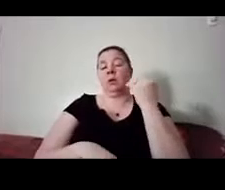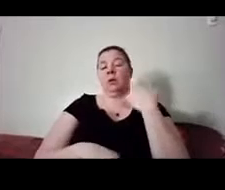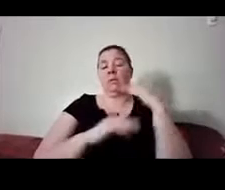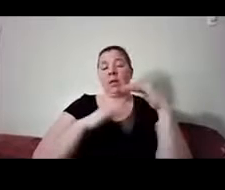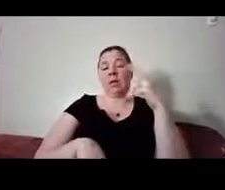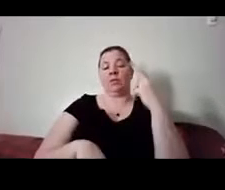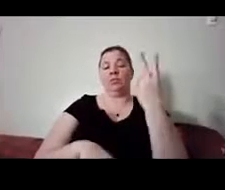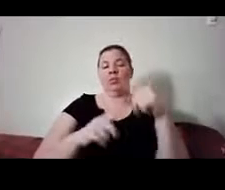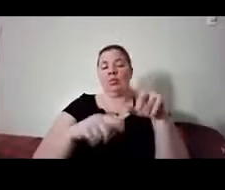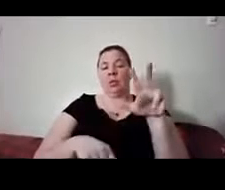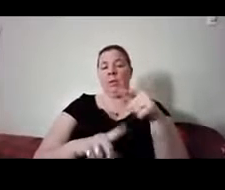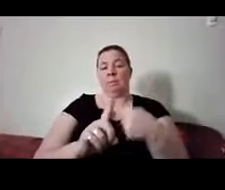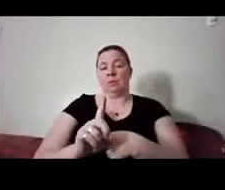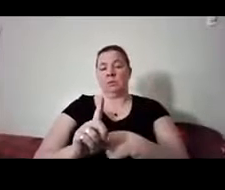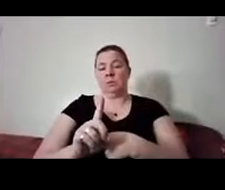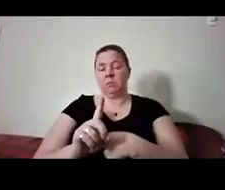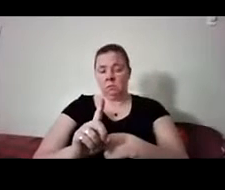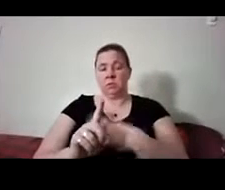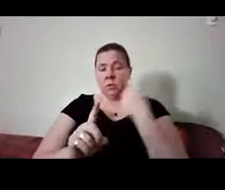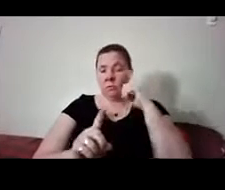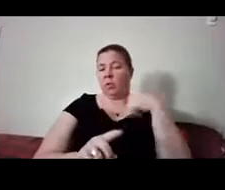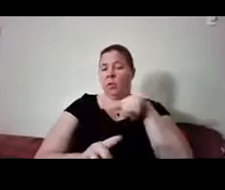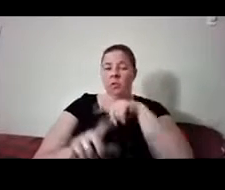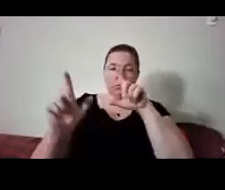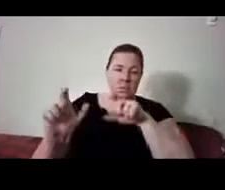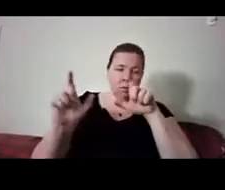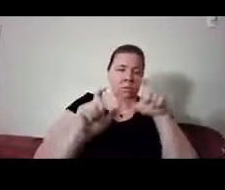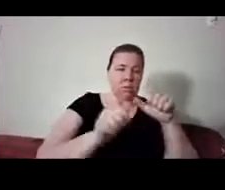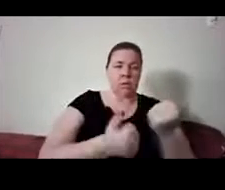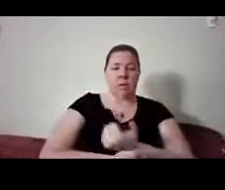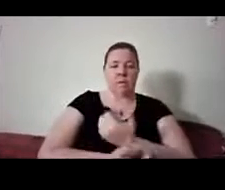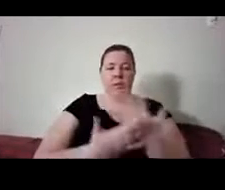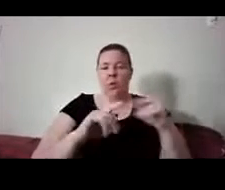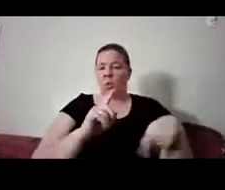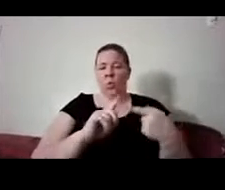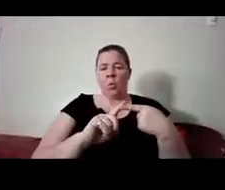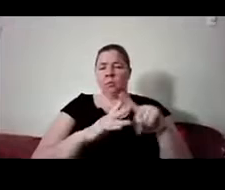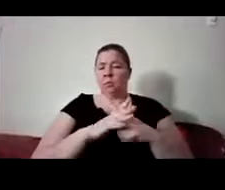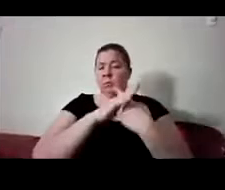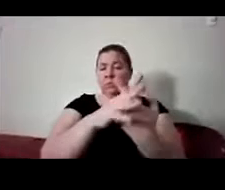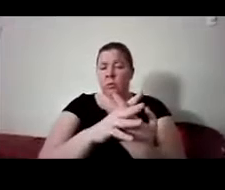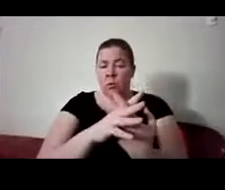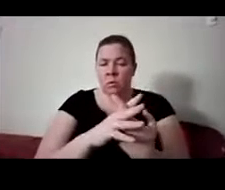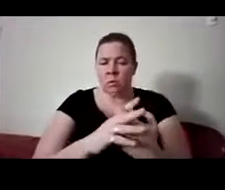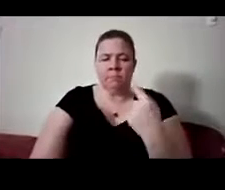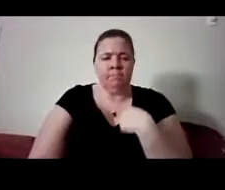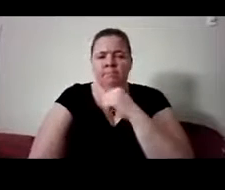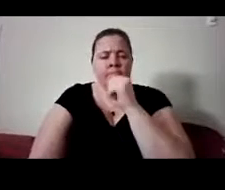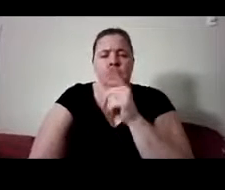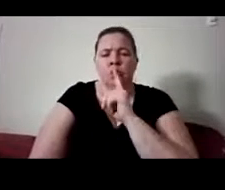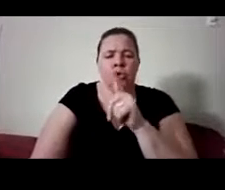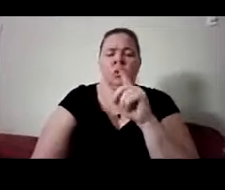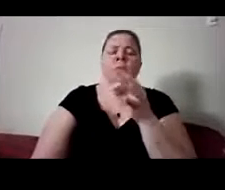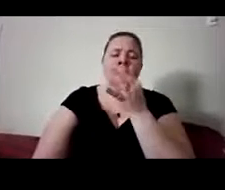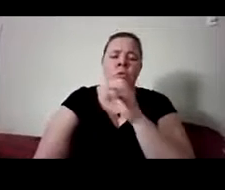to 3 months. That's how long it's going to take us to test. But when are we going to start testing? We don't know, but it's soon.